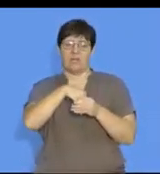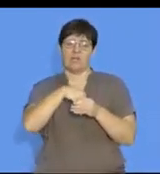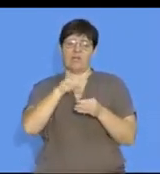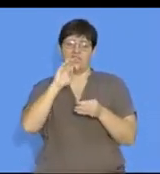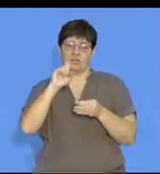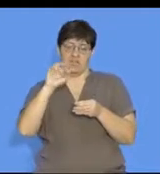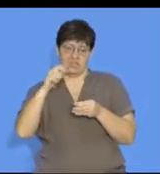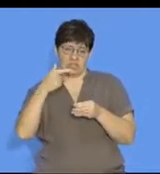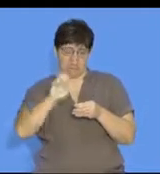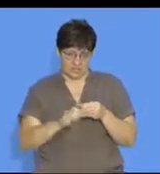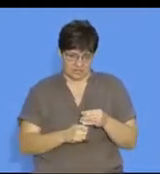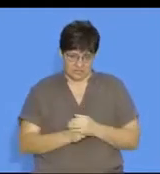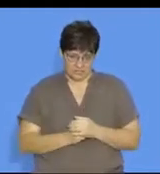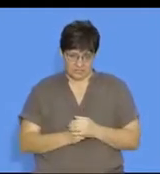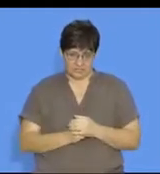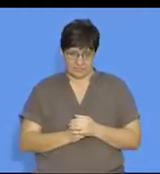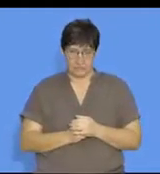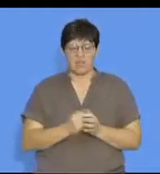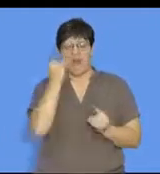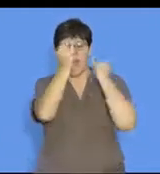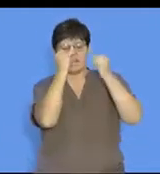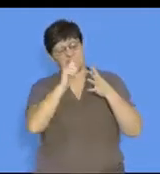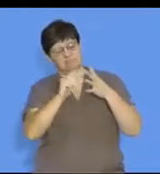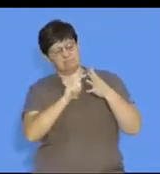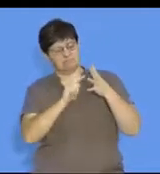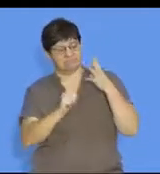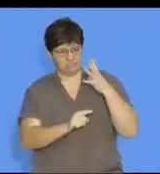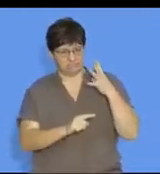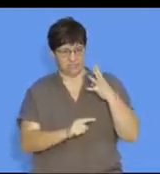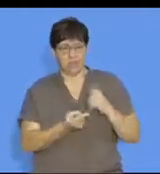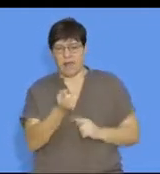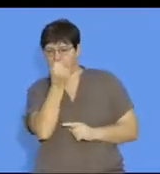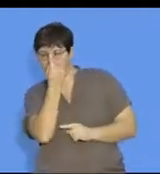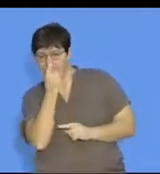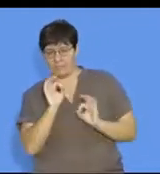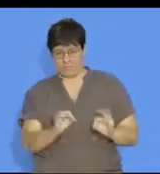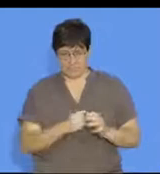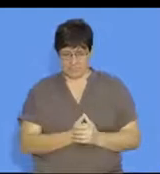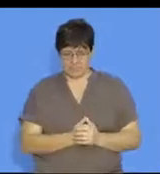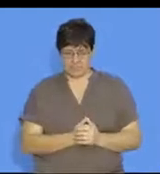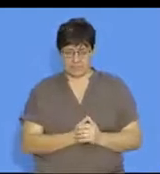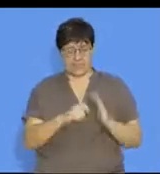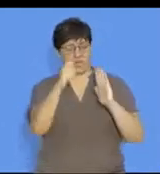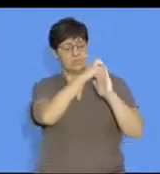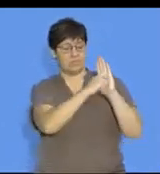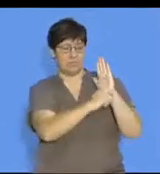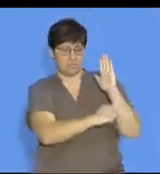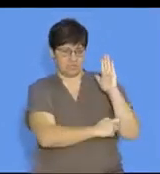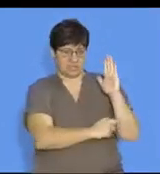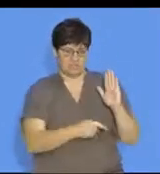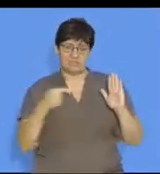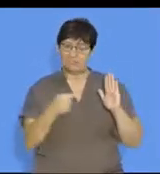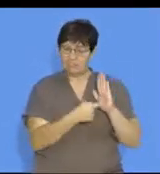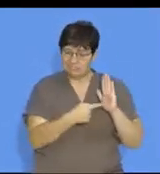now these are some of the the ideas that need to come to mind. Right now, terminology, a very,